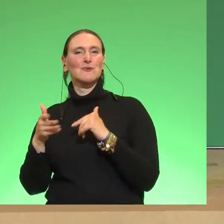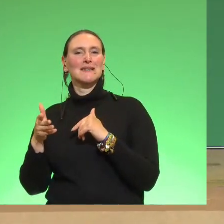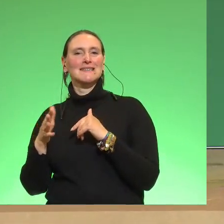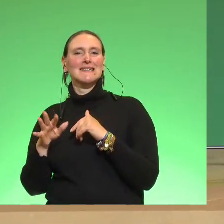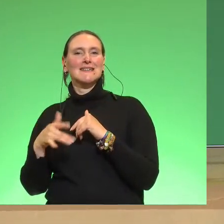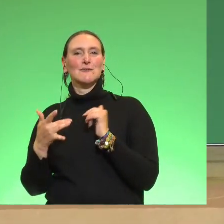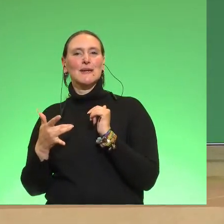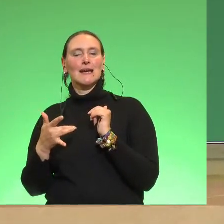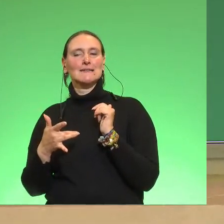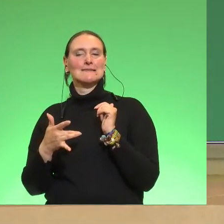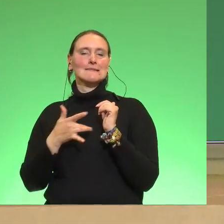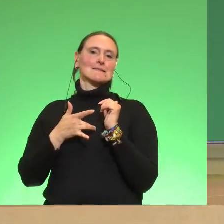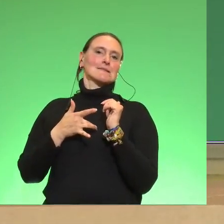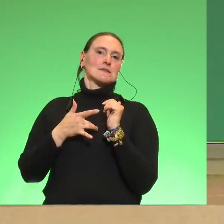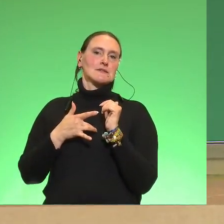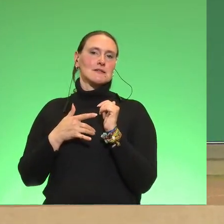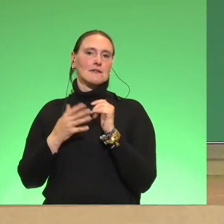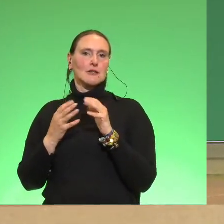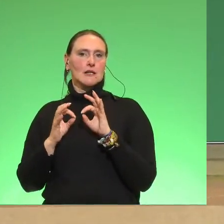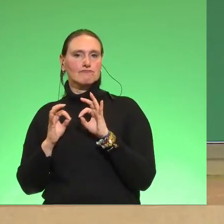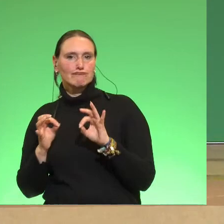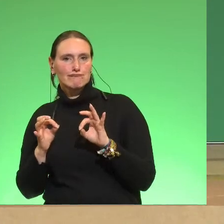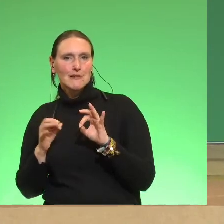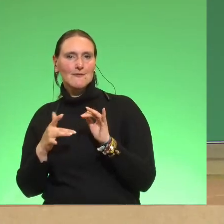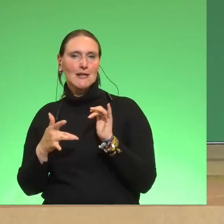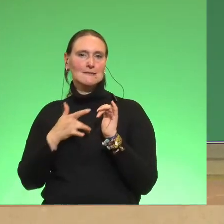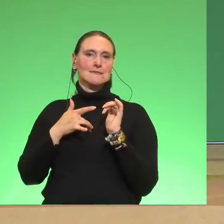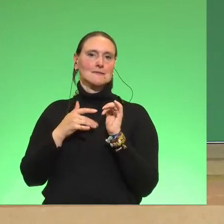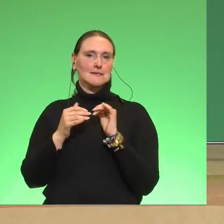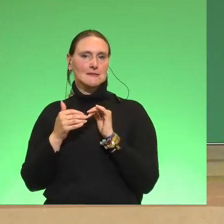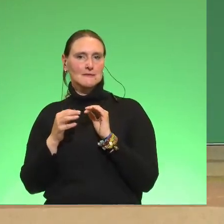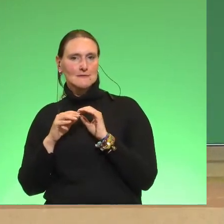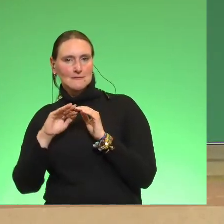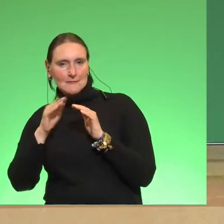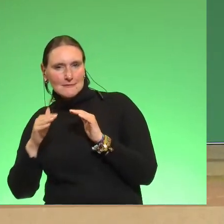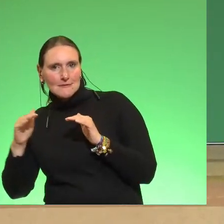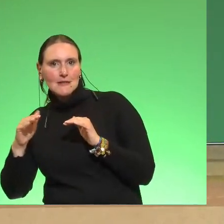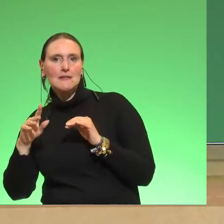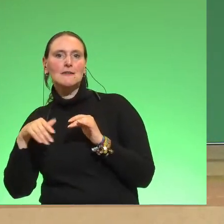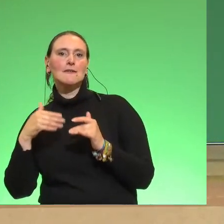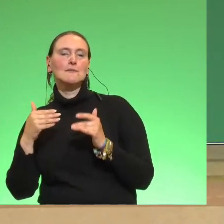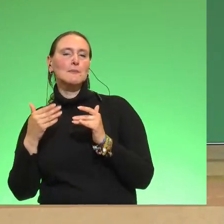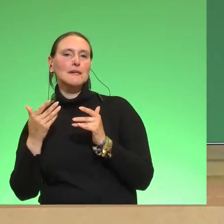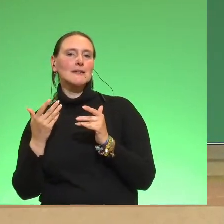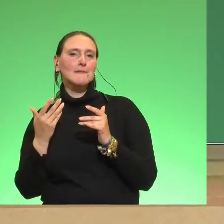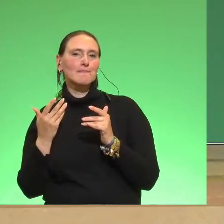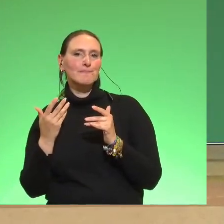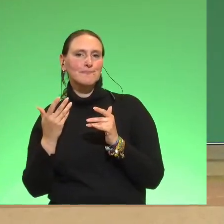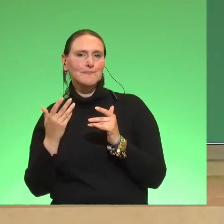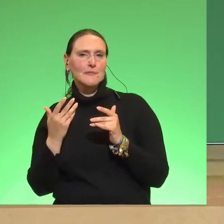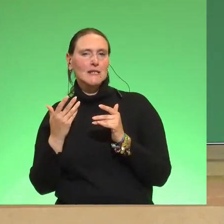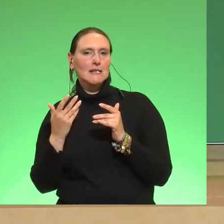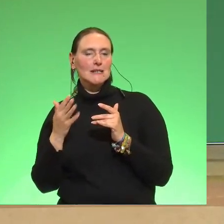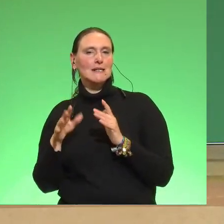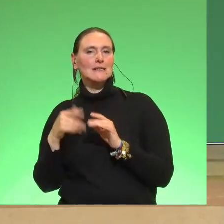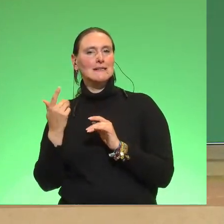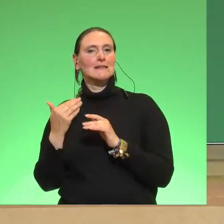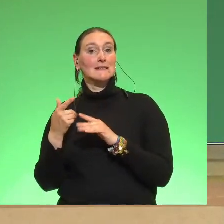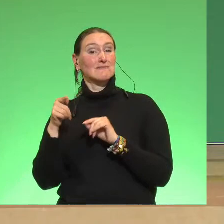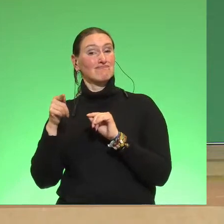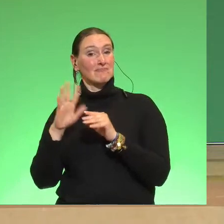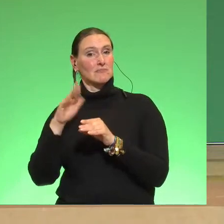going beyond the kind of like immediate acquaintancy, like it's a responsibility.